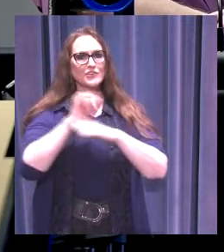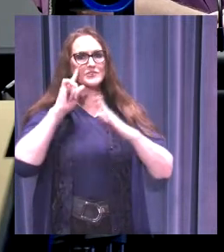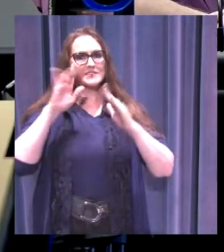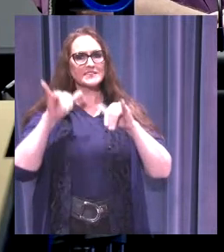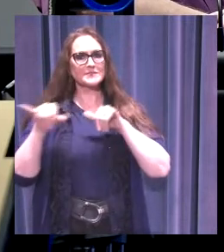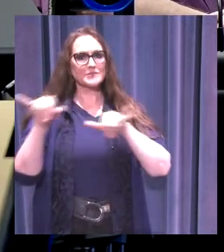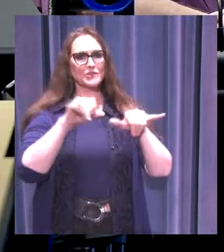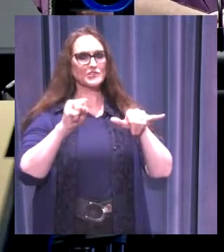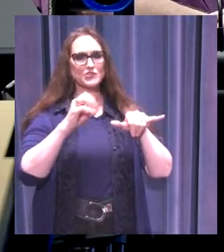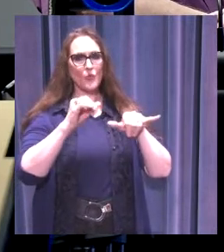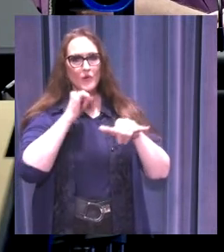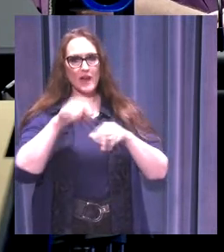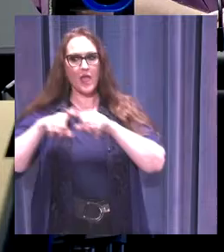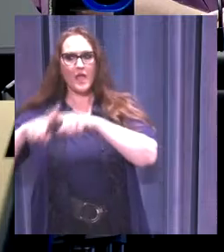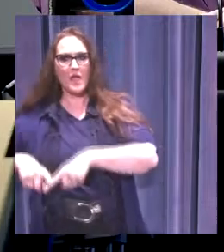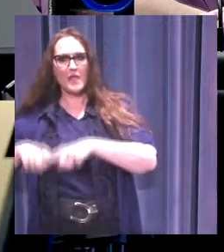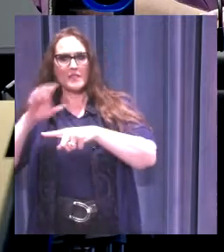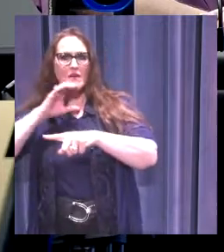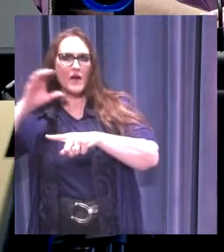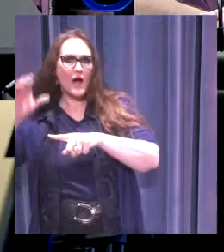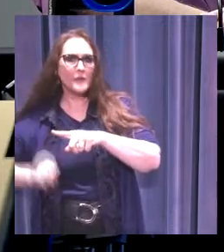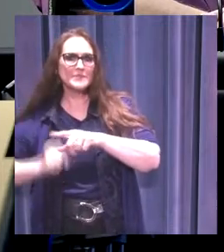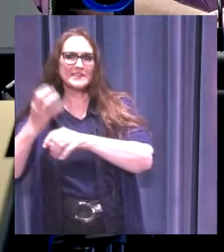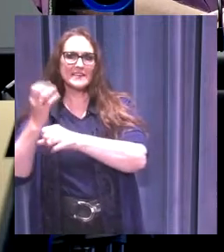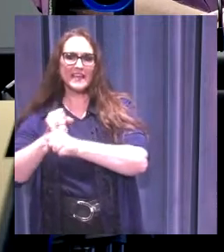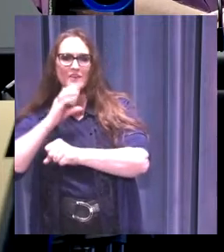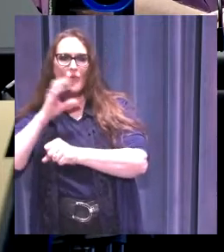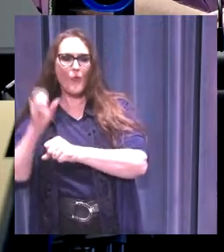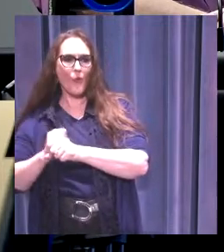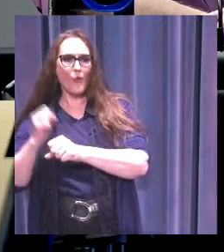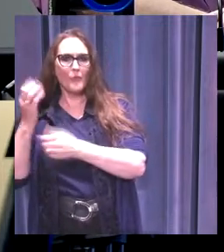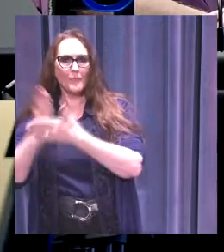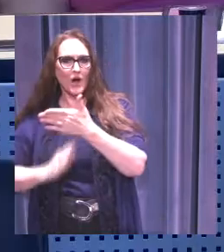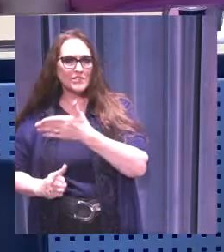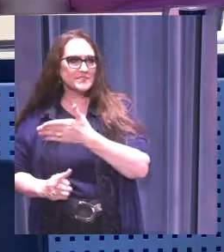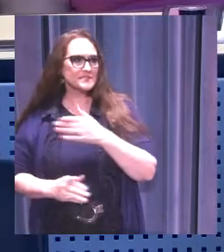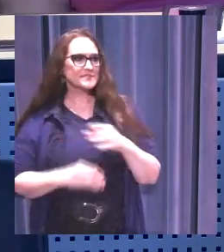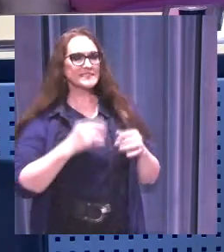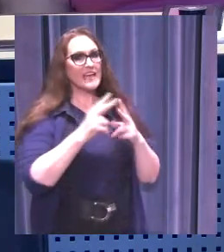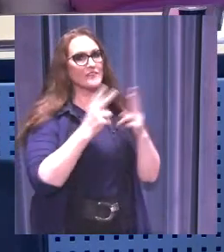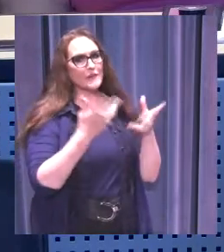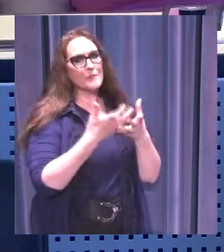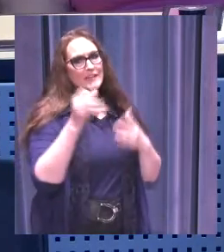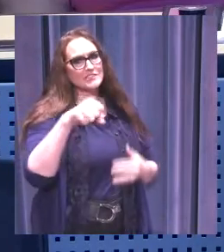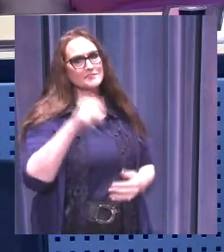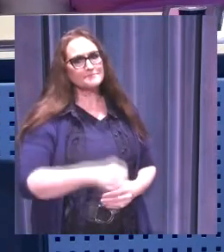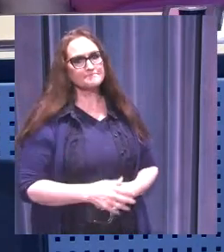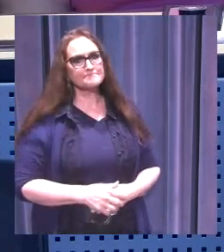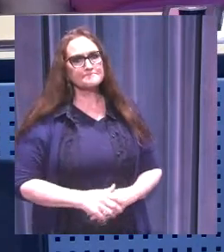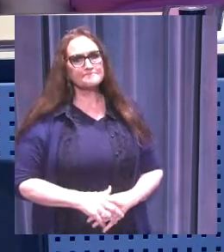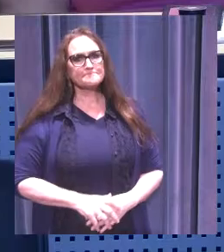on obtaining obsolete and obsolescent parts? Very much so. Okay.